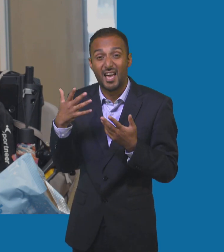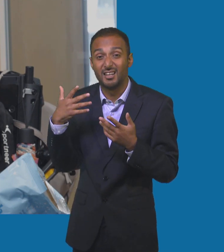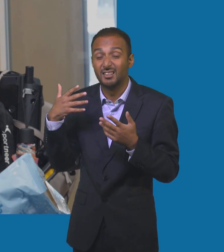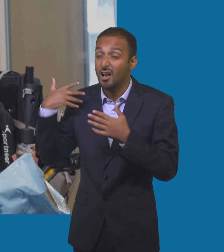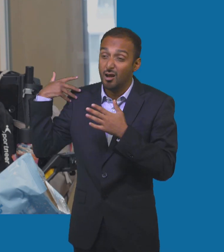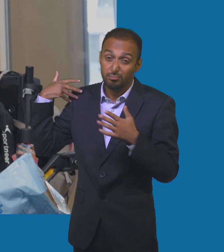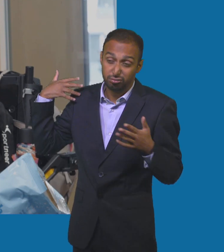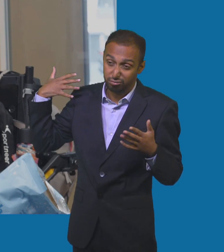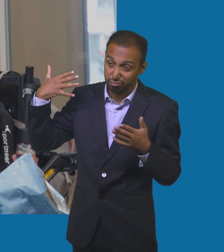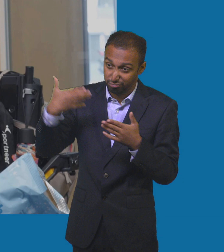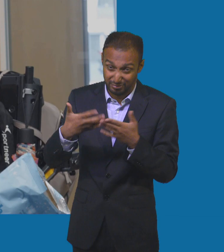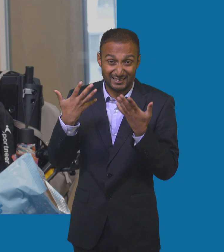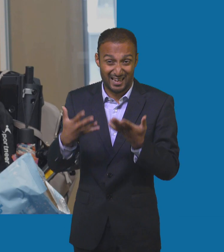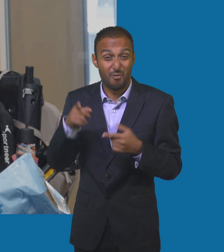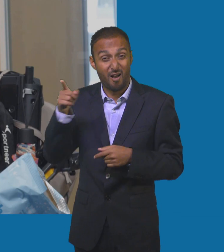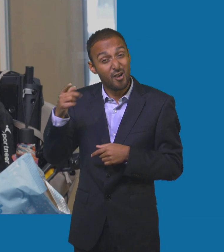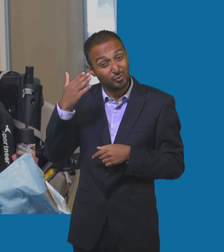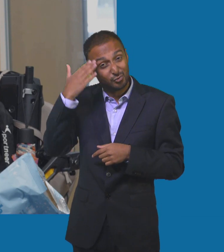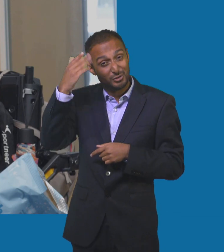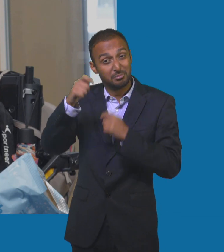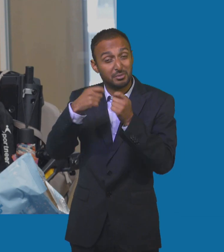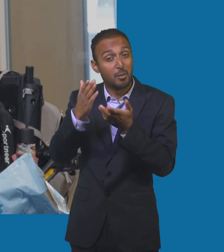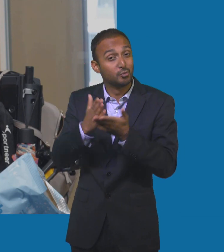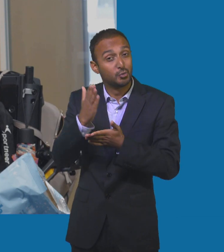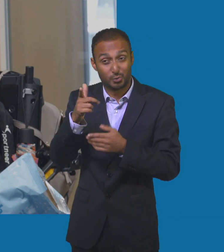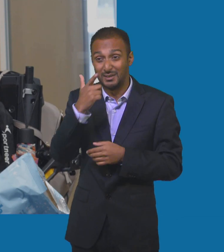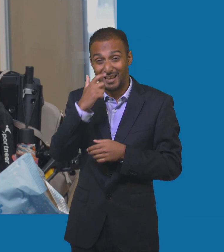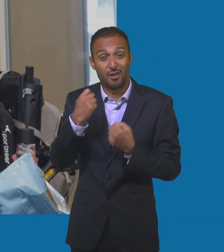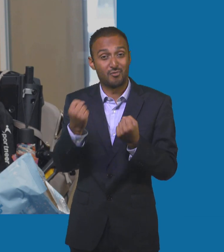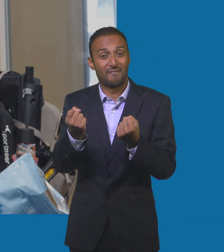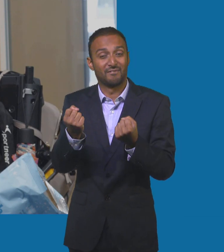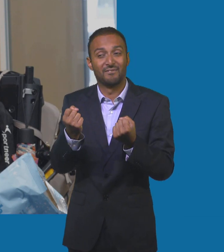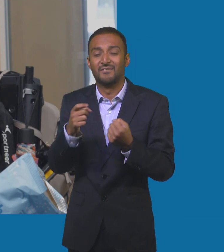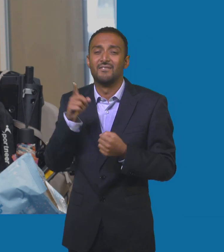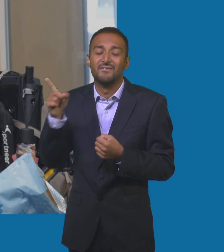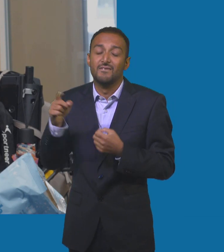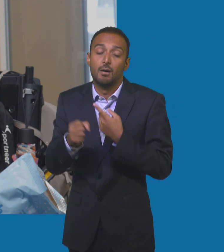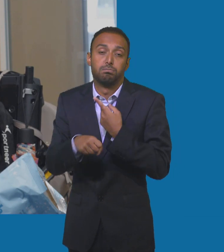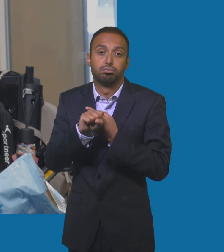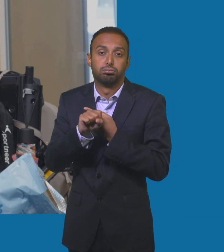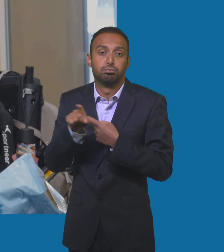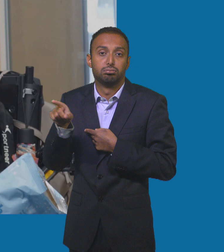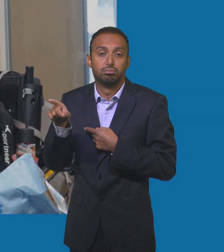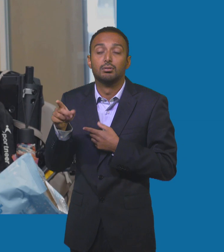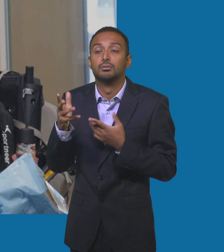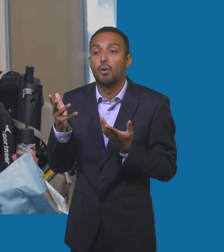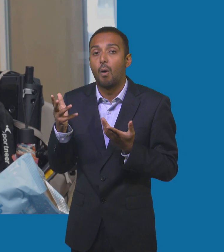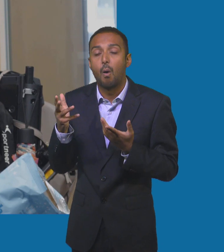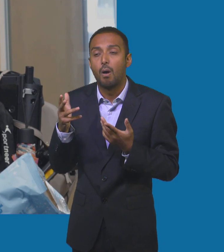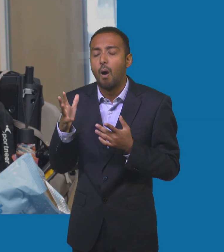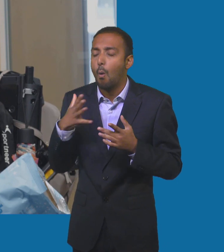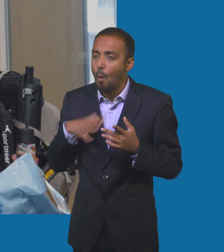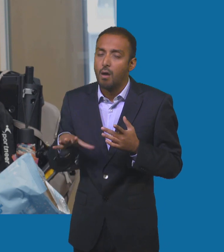of decades, and he made that dream a reality. And it was so impactful on him that he thought he wanted to share the wealth. He